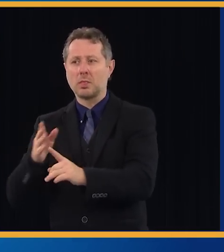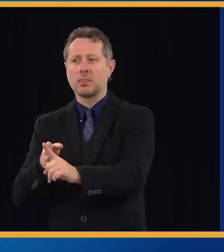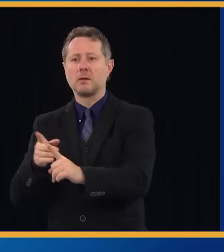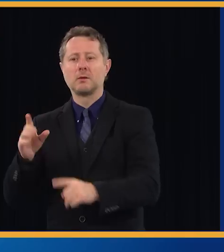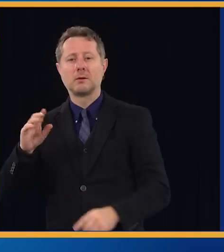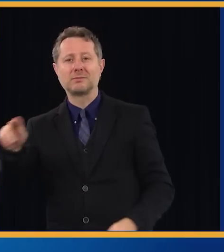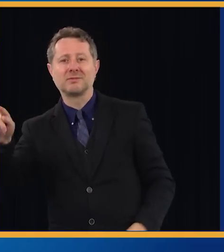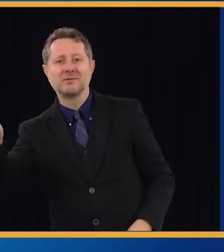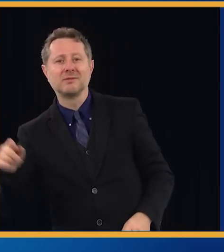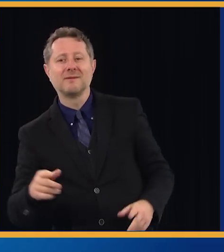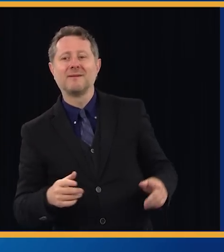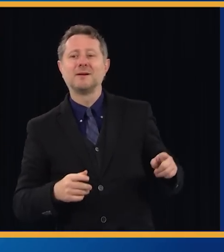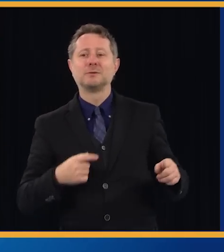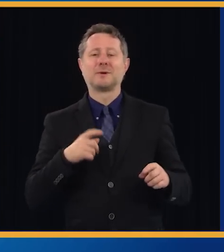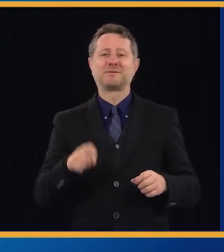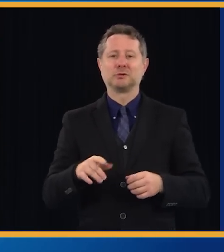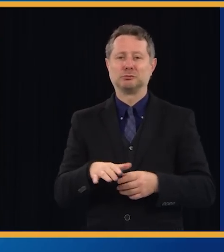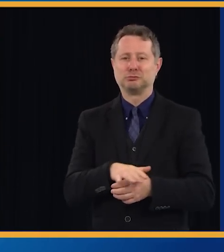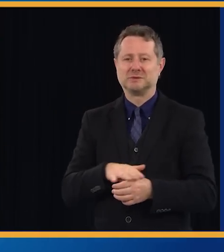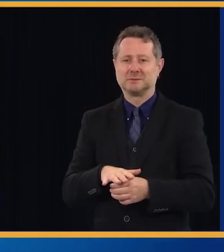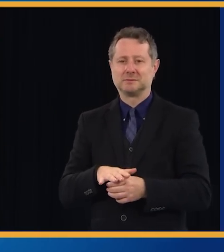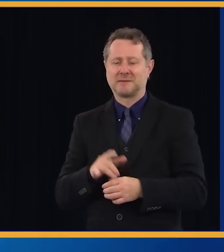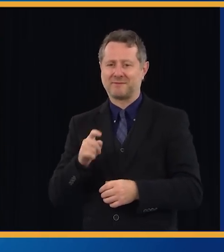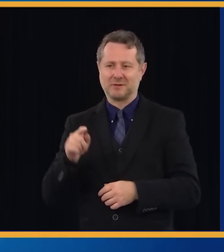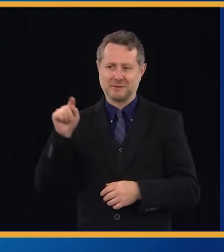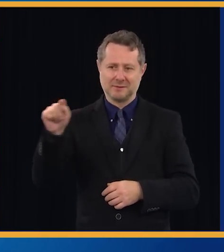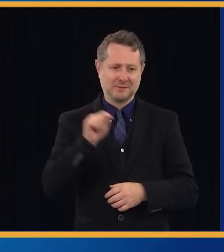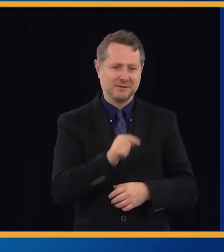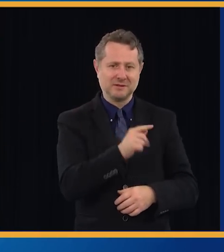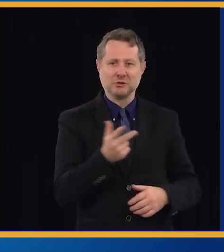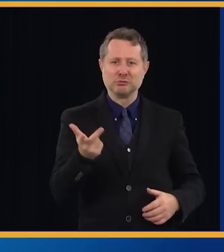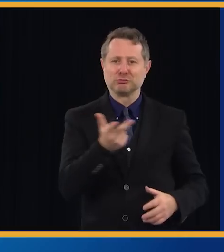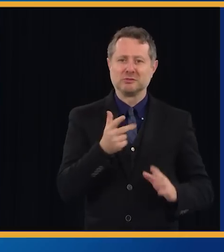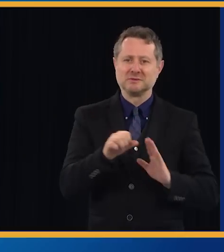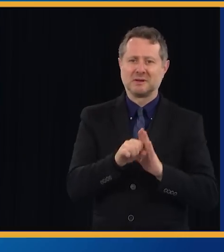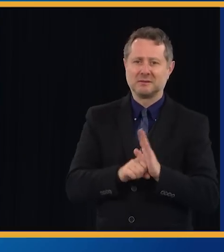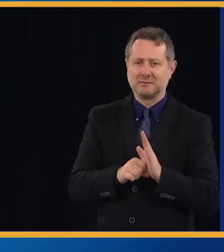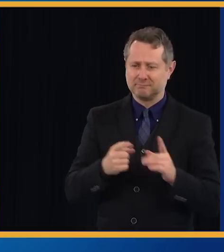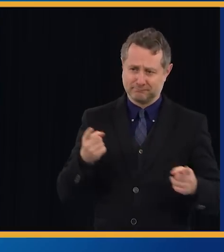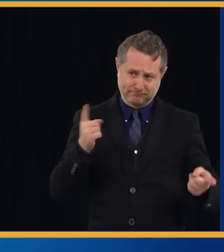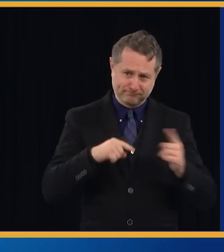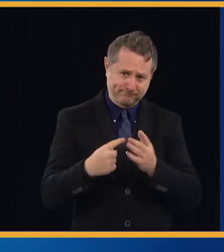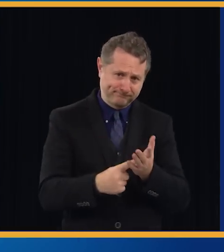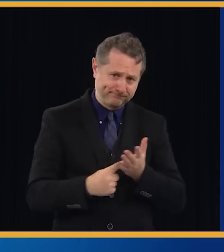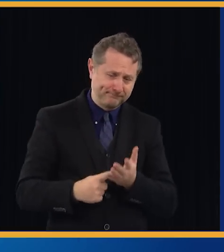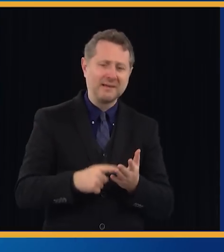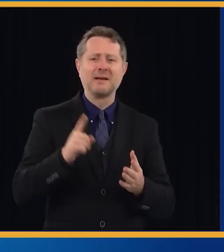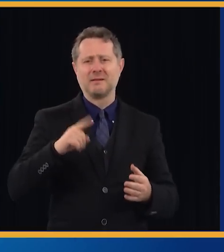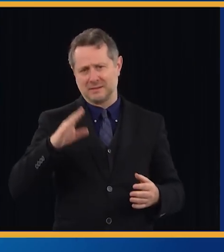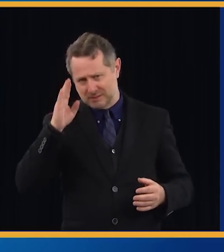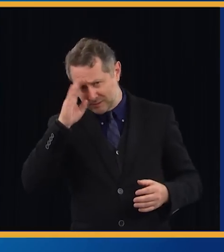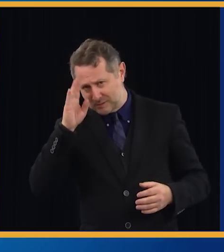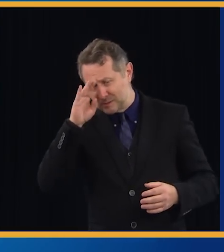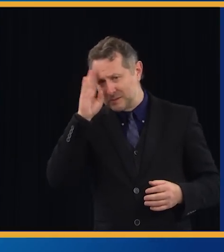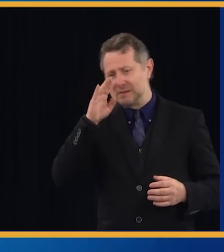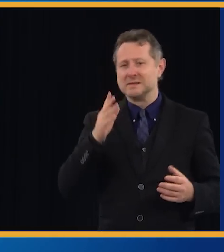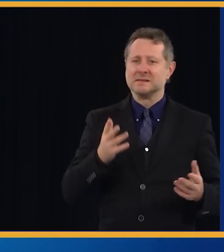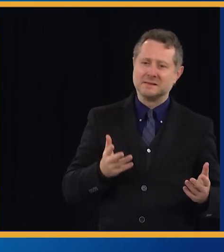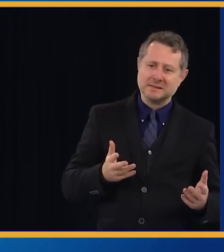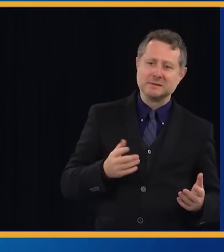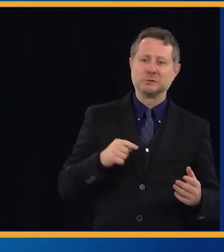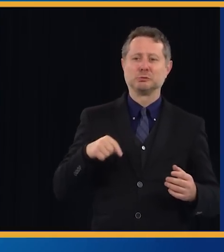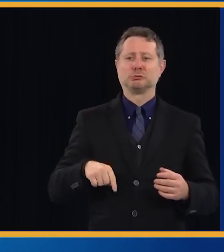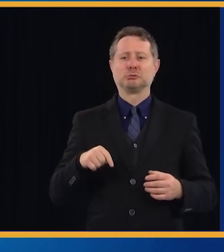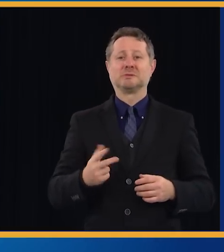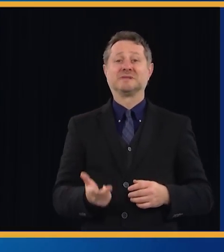but understand on that regional analysis that you still exist in a tri-state